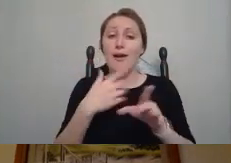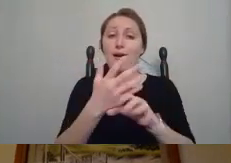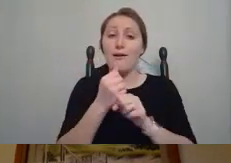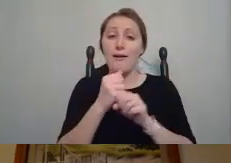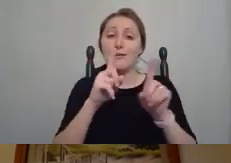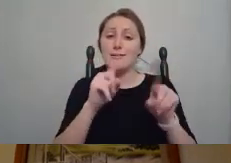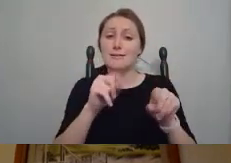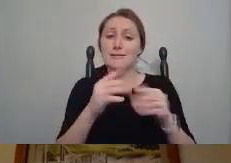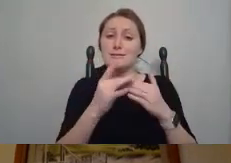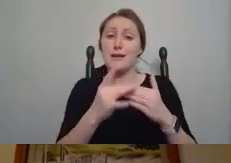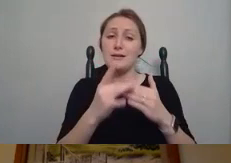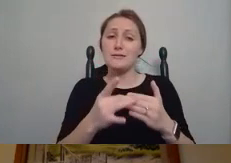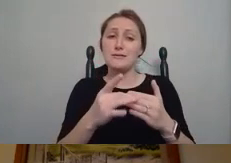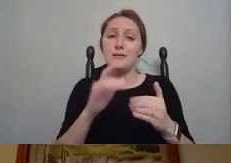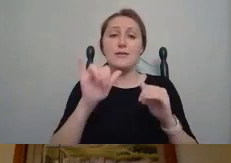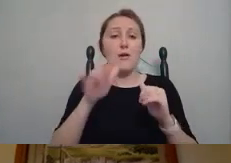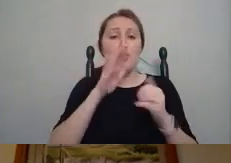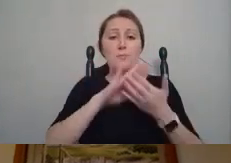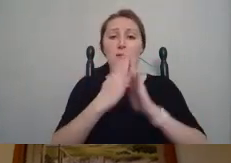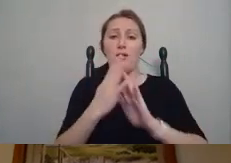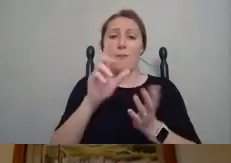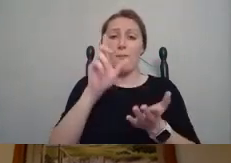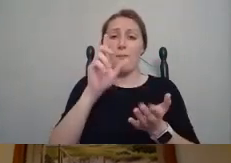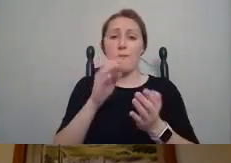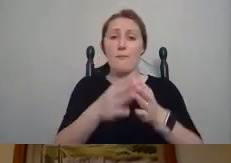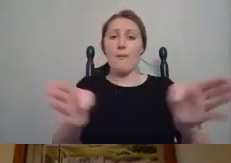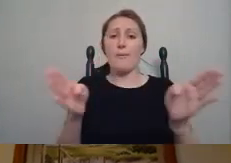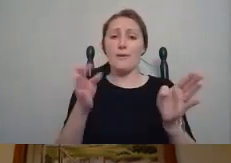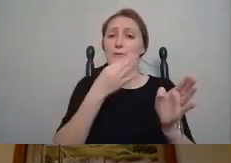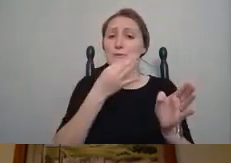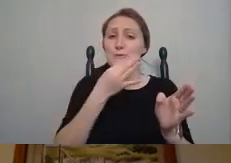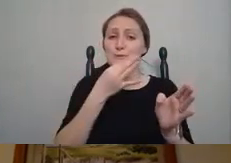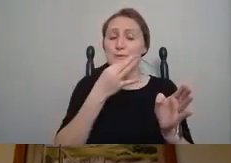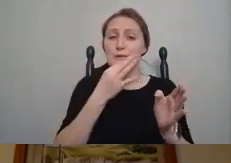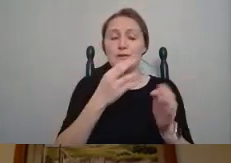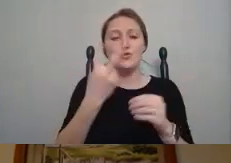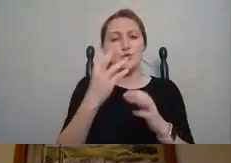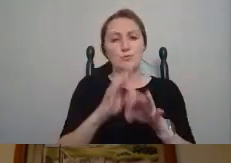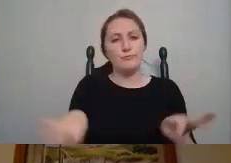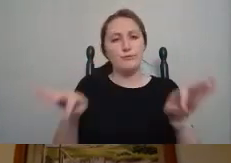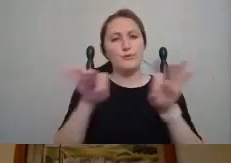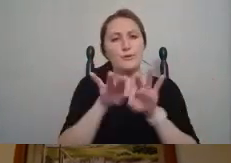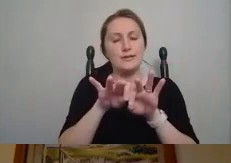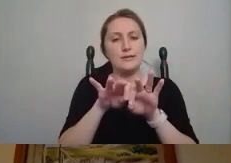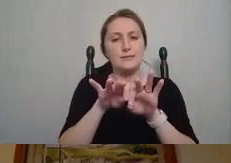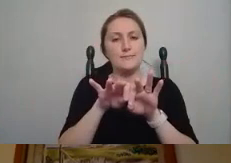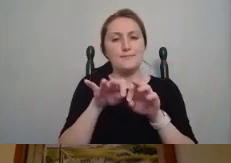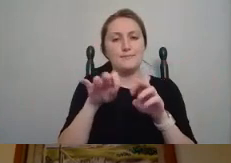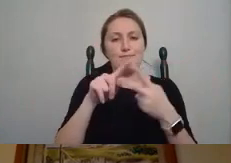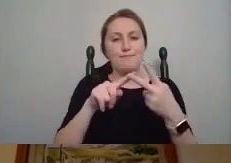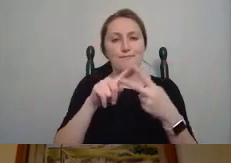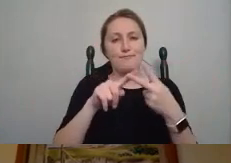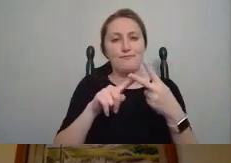attendance guidance. I think that's going to be public pretty soon. But there's two important like dimensions of